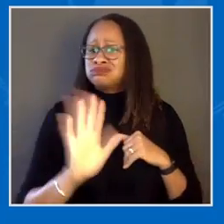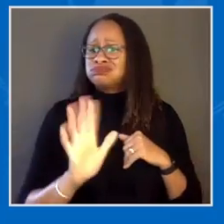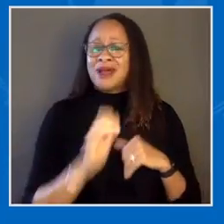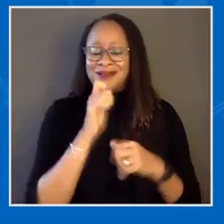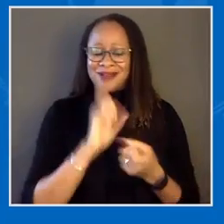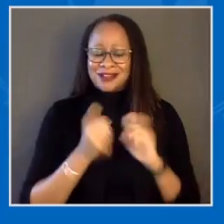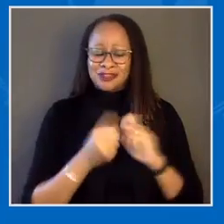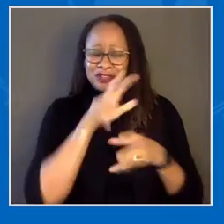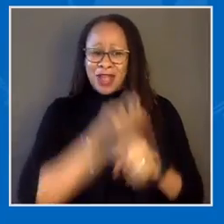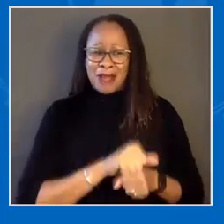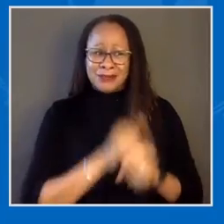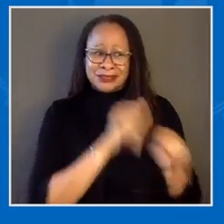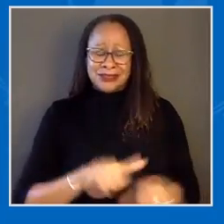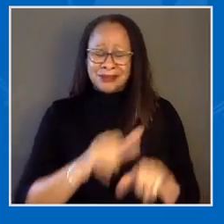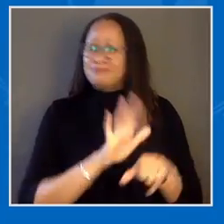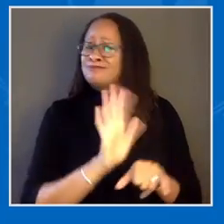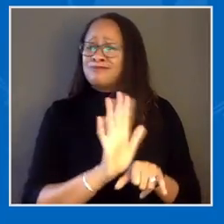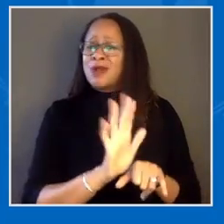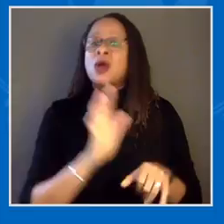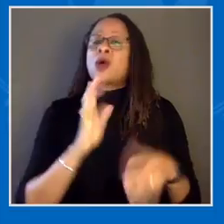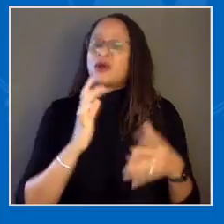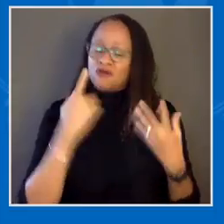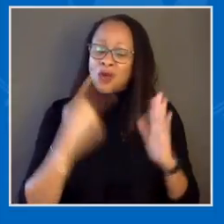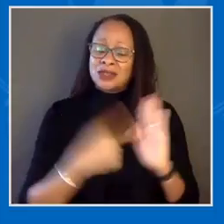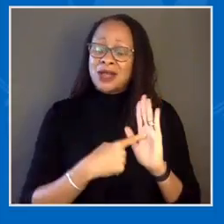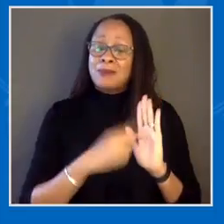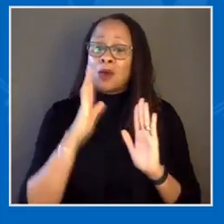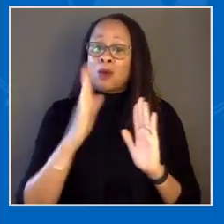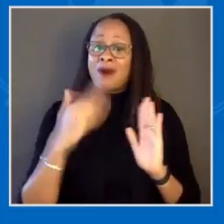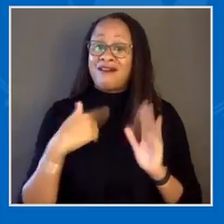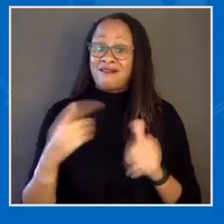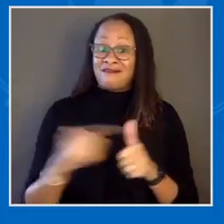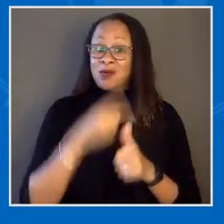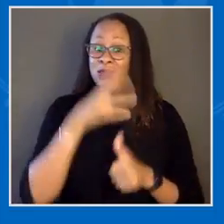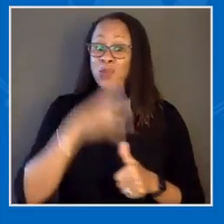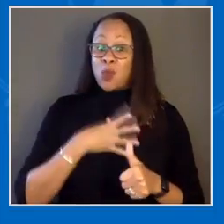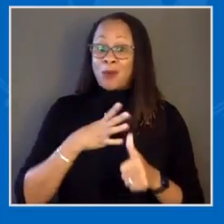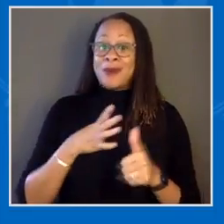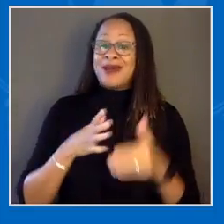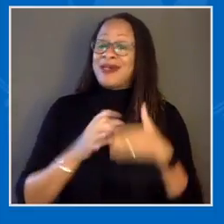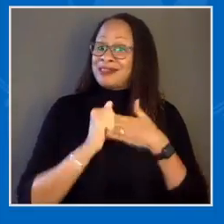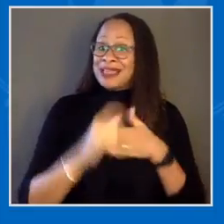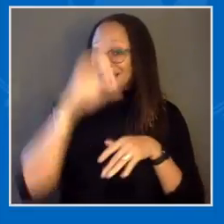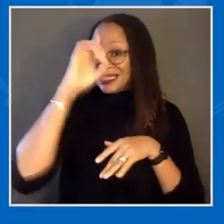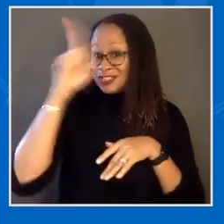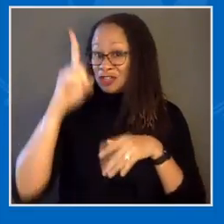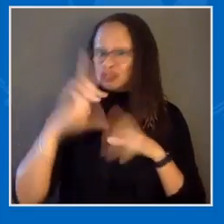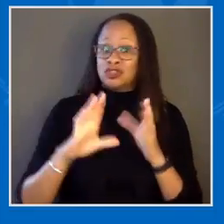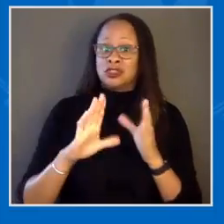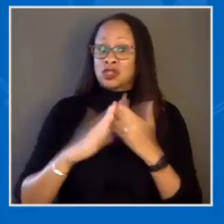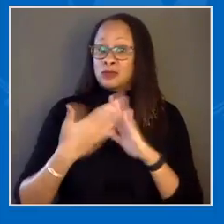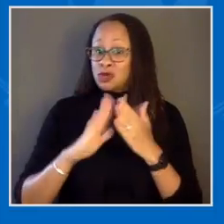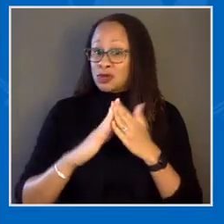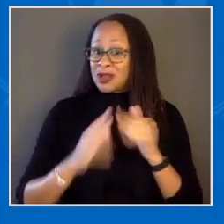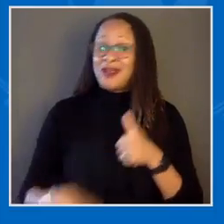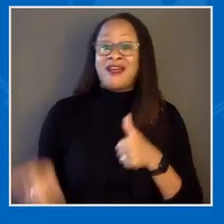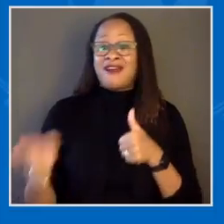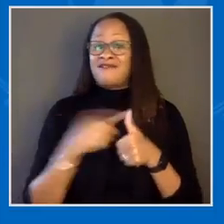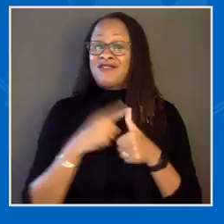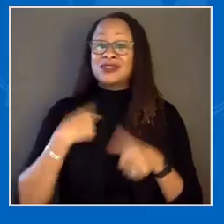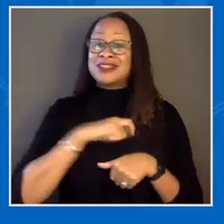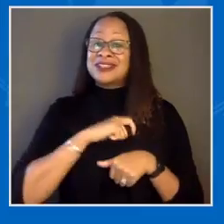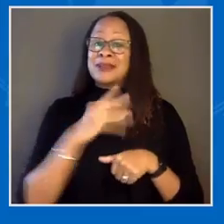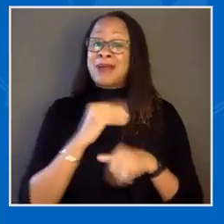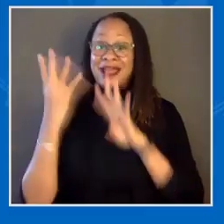habits. For example, we're going to have the first woman lead the intelligence community, the first Latino, an immigrant, to lead